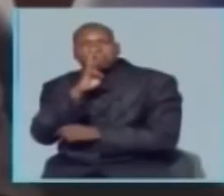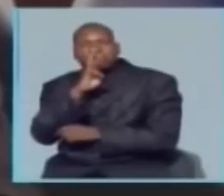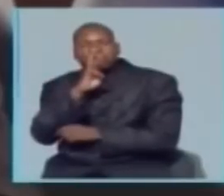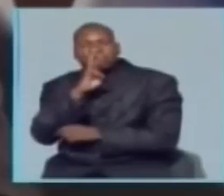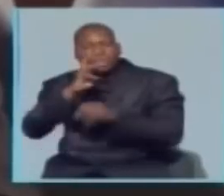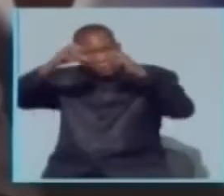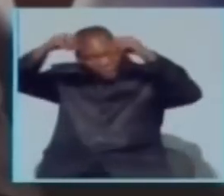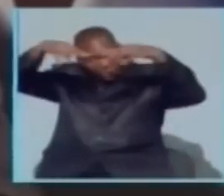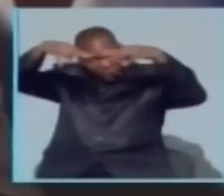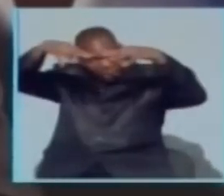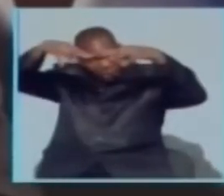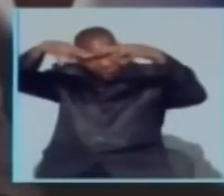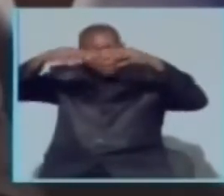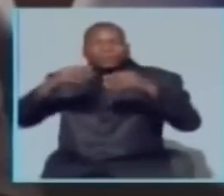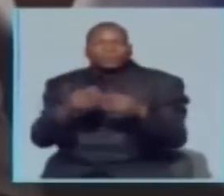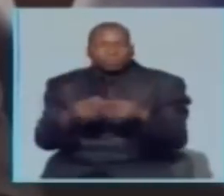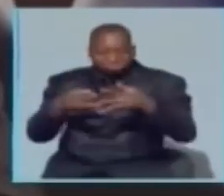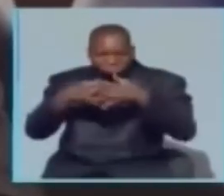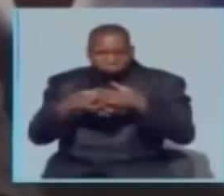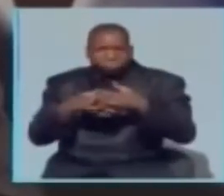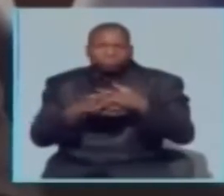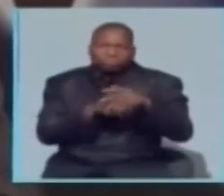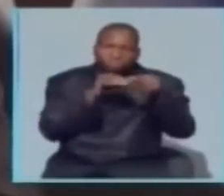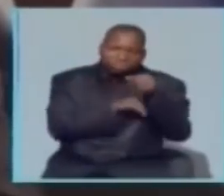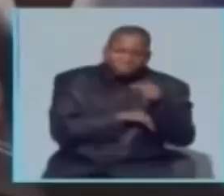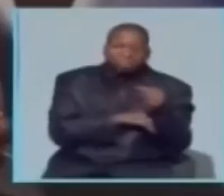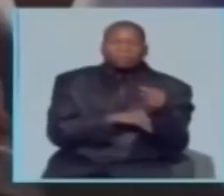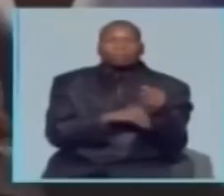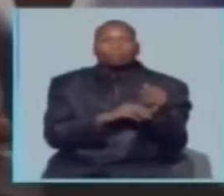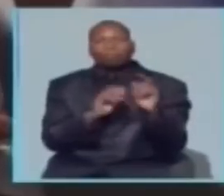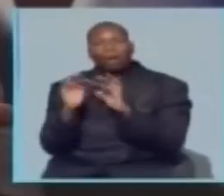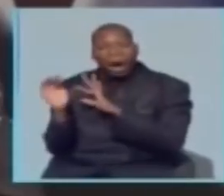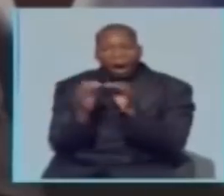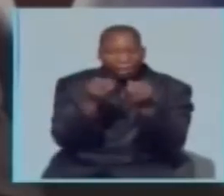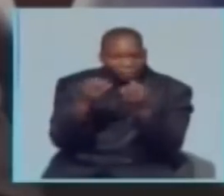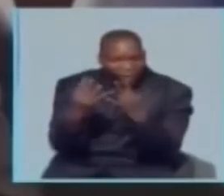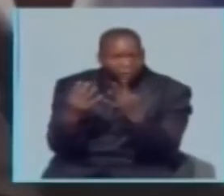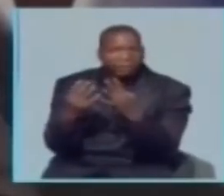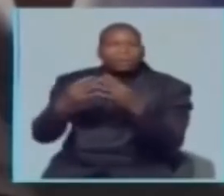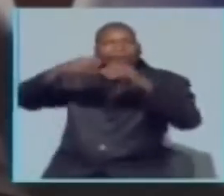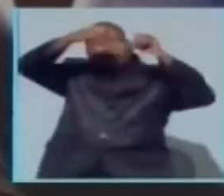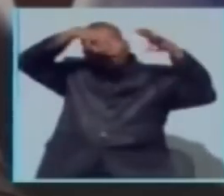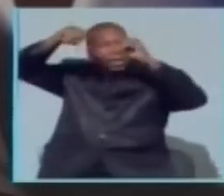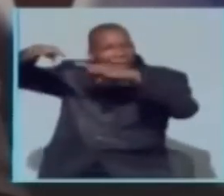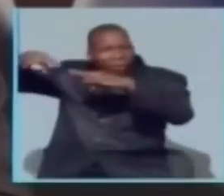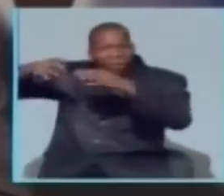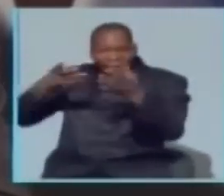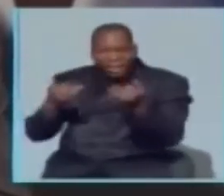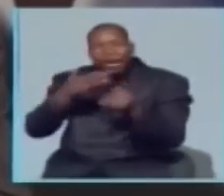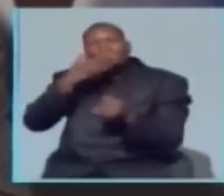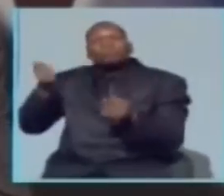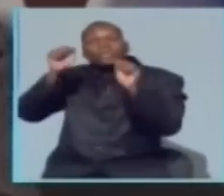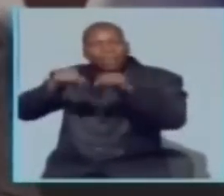power stations. Many will argue to say the ZESCO that you mentioned could probably have done better by now